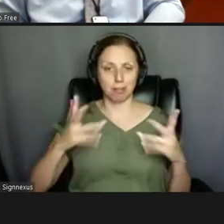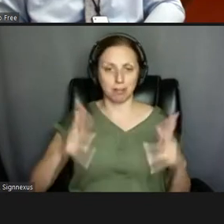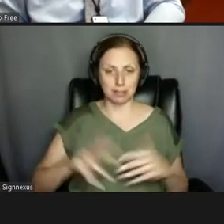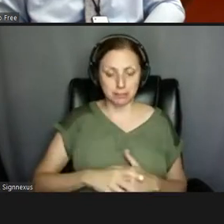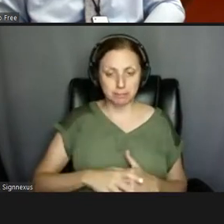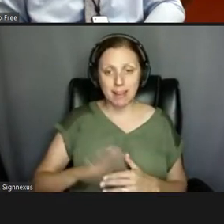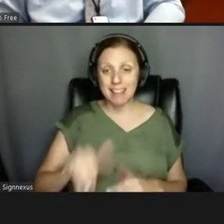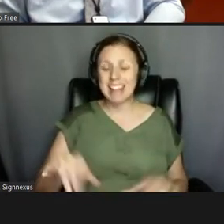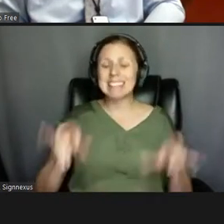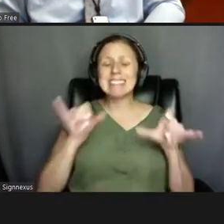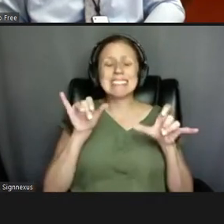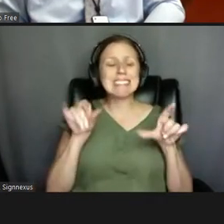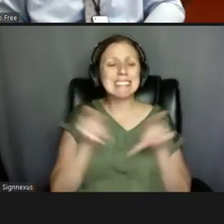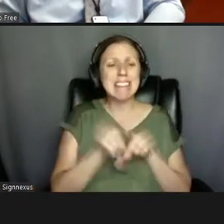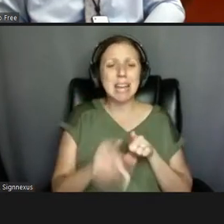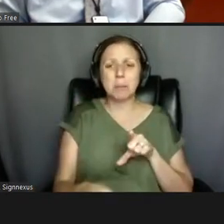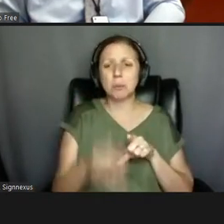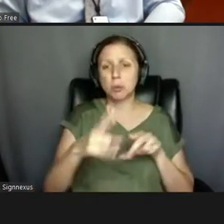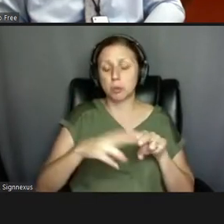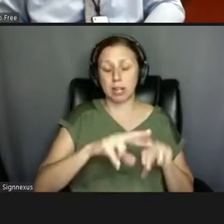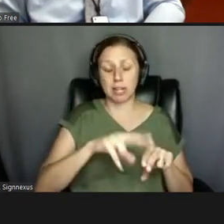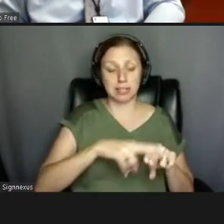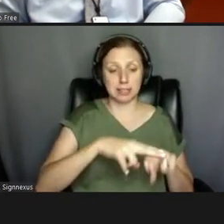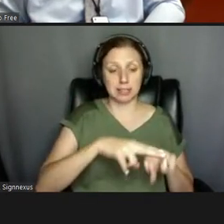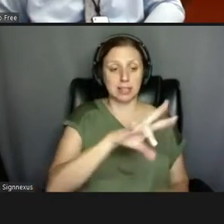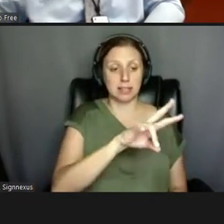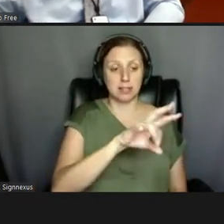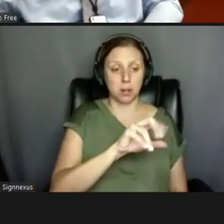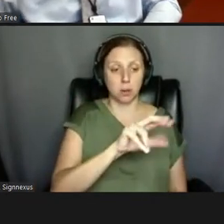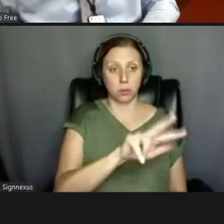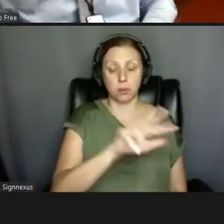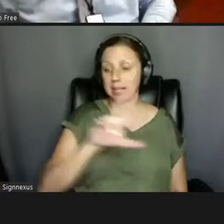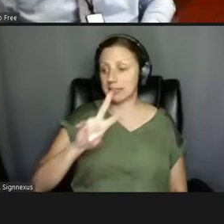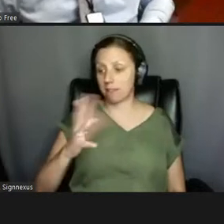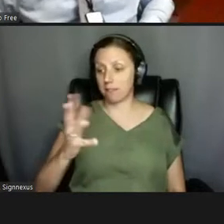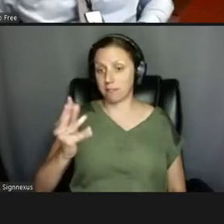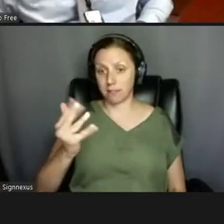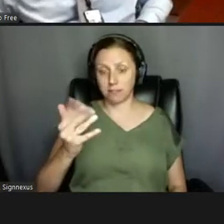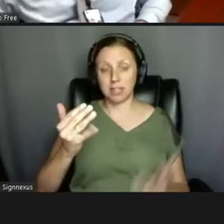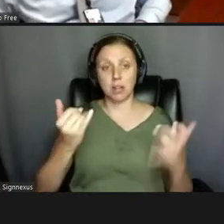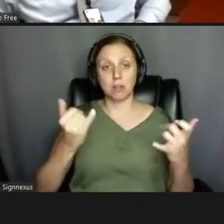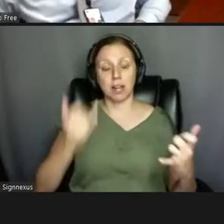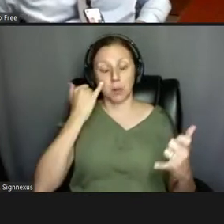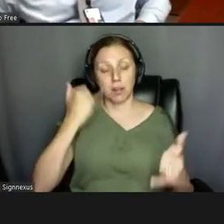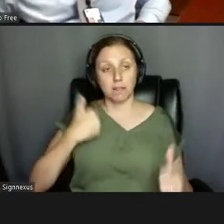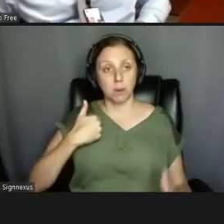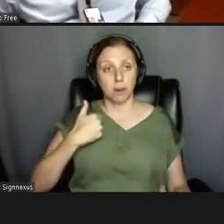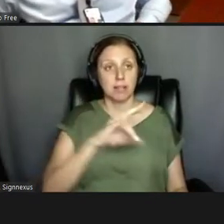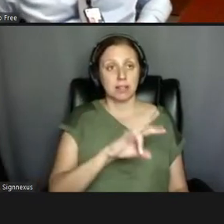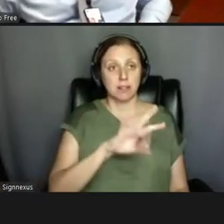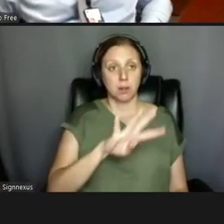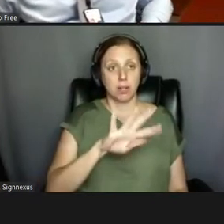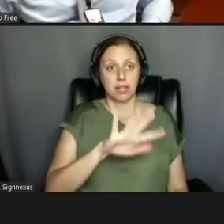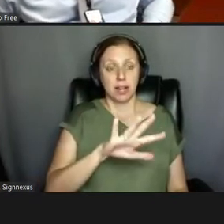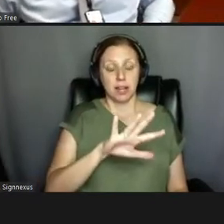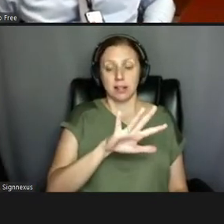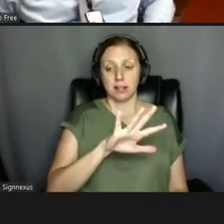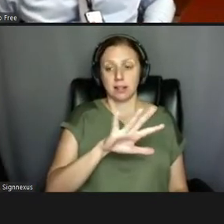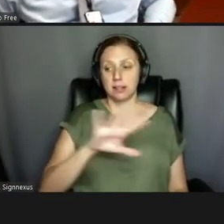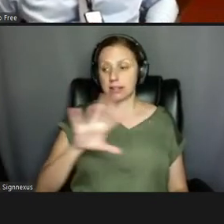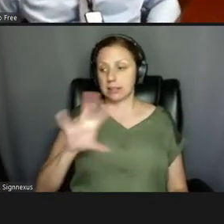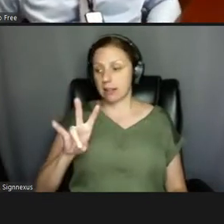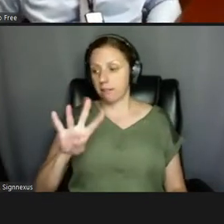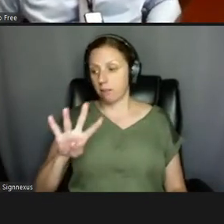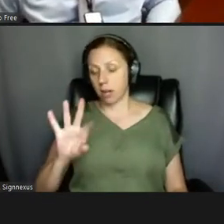are the same two trains, the 7:03 or 7:15, that you'll have to make if right now you make a 7:47 or a 7:49 because you have to